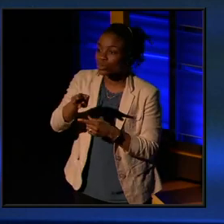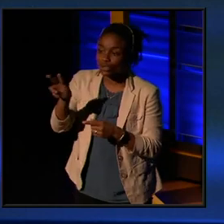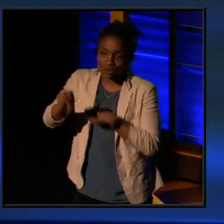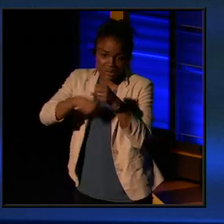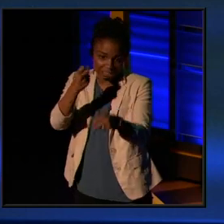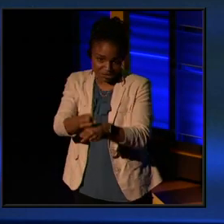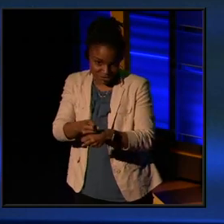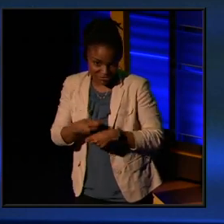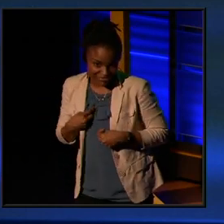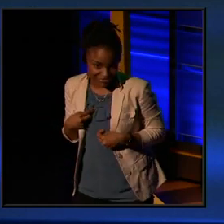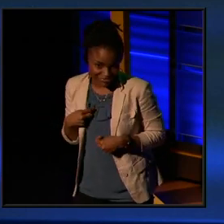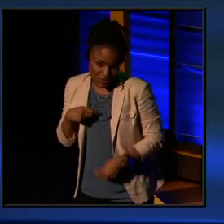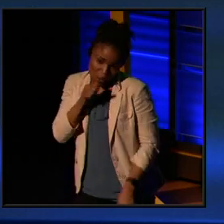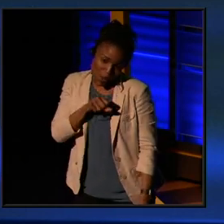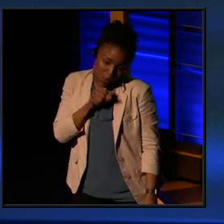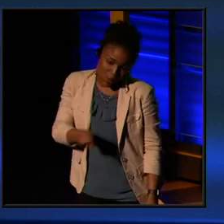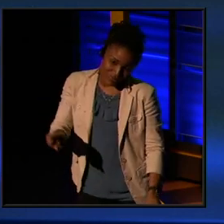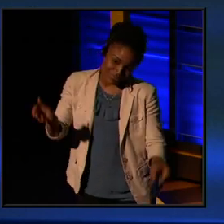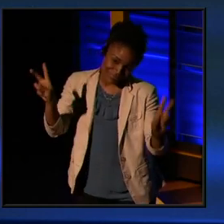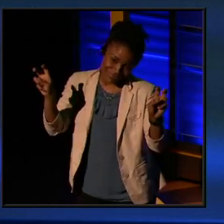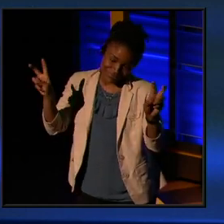like